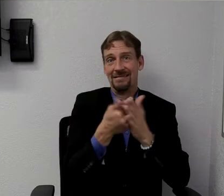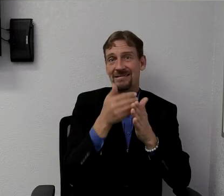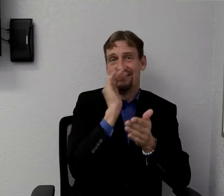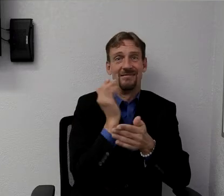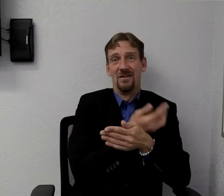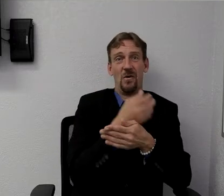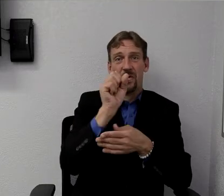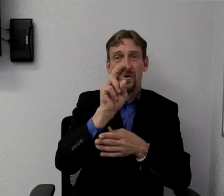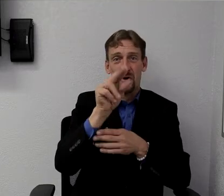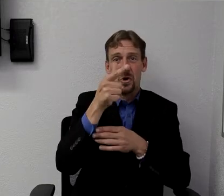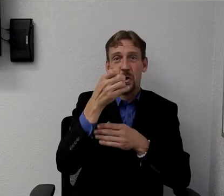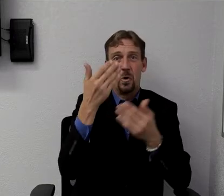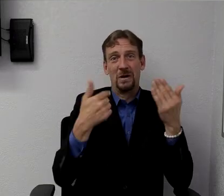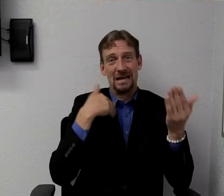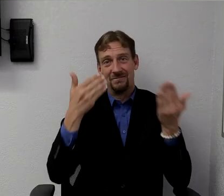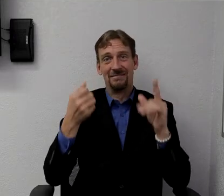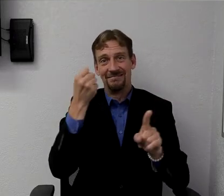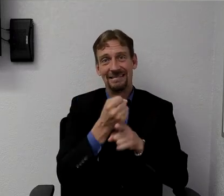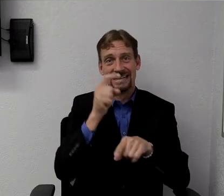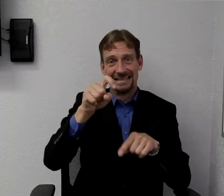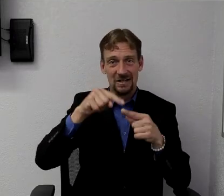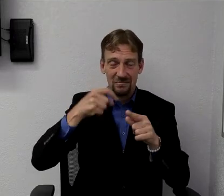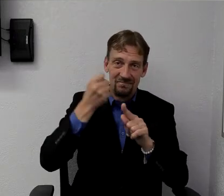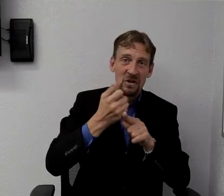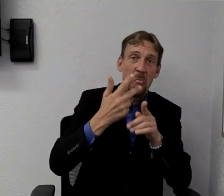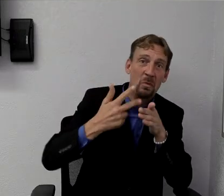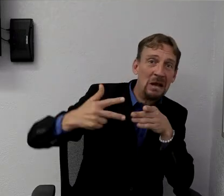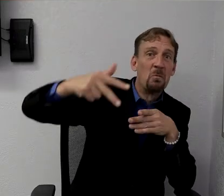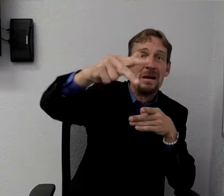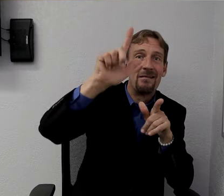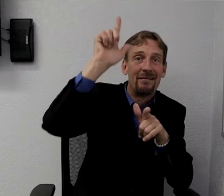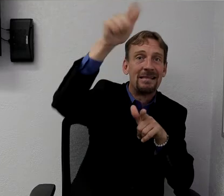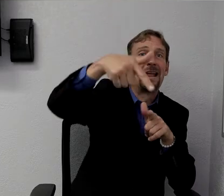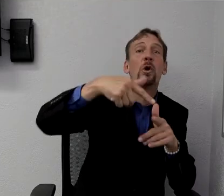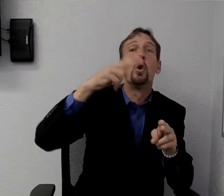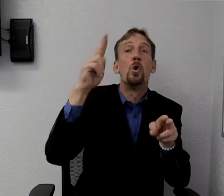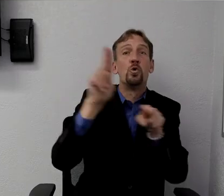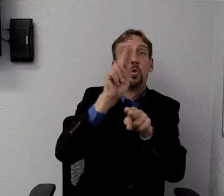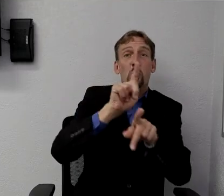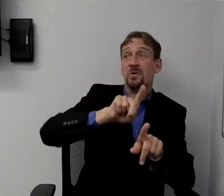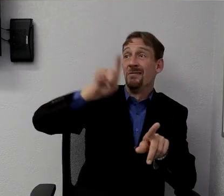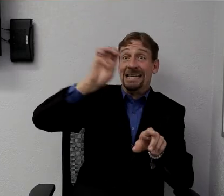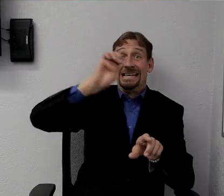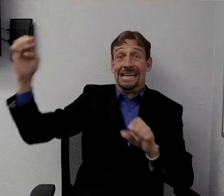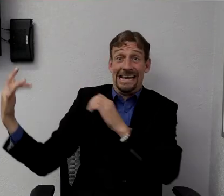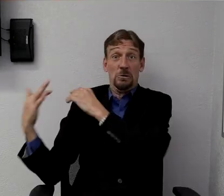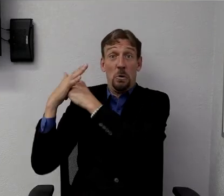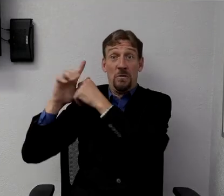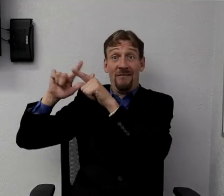before it begins to start. So send them back there for temporary use. They get over their surge,